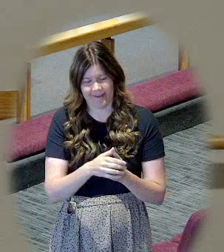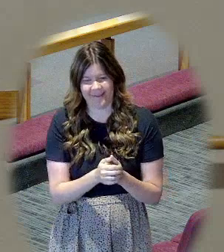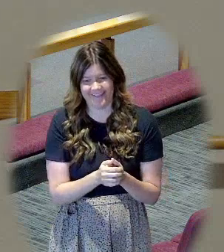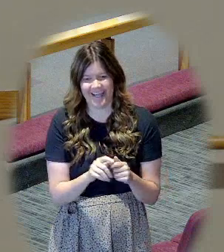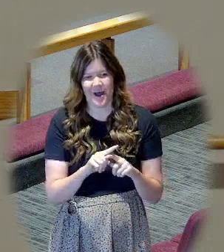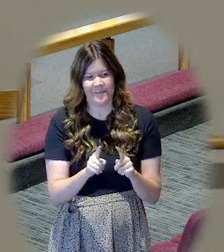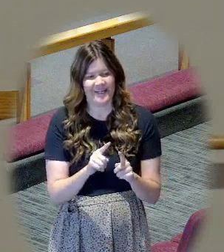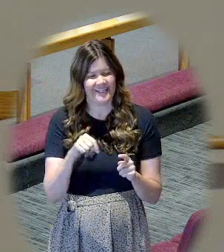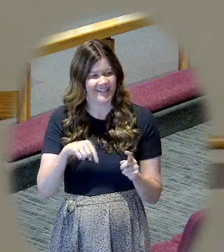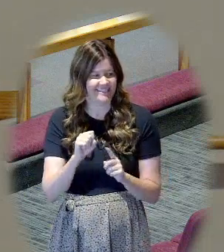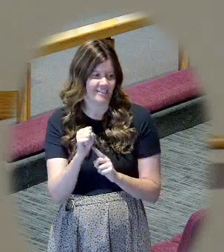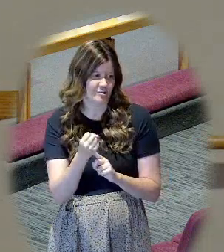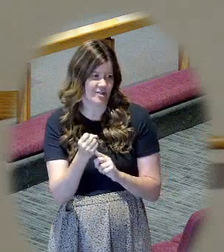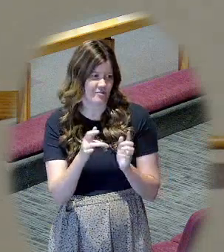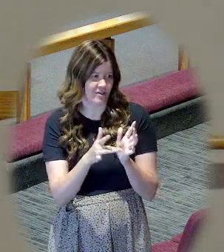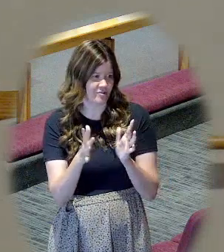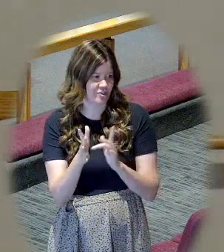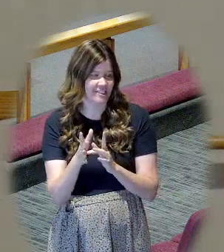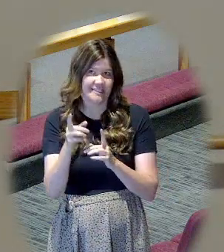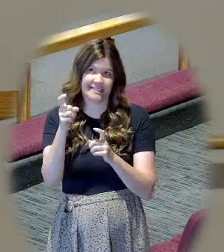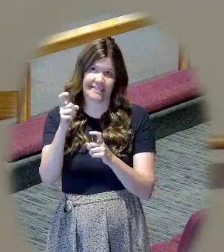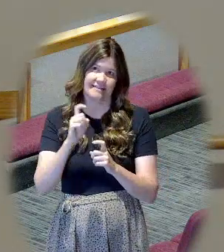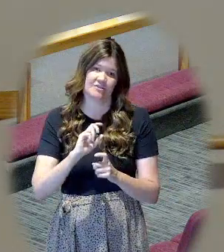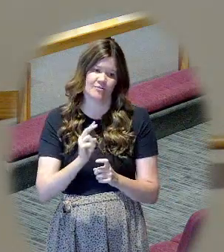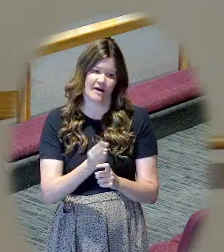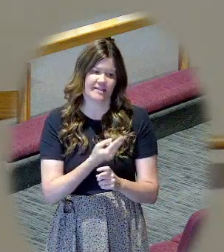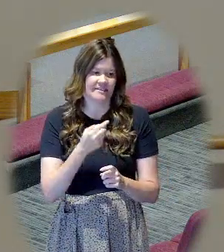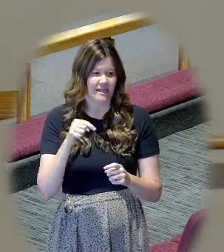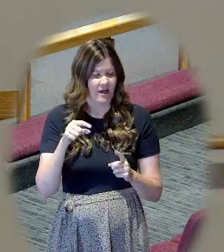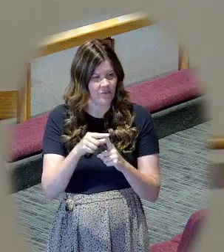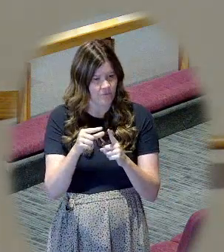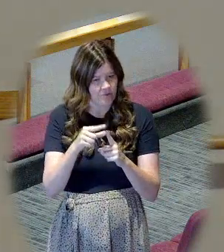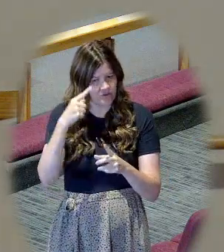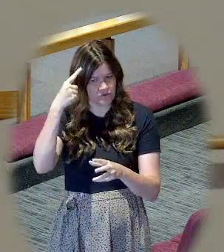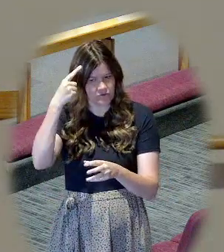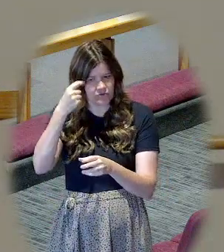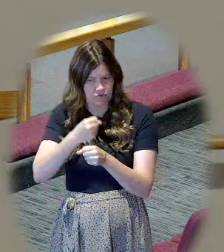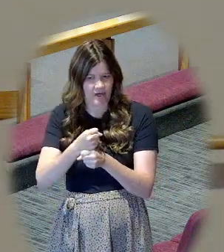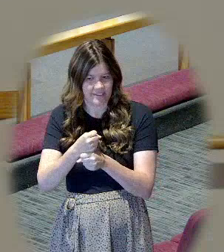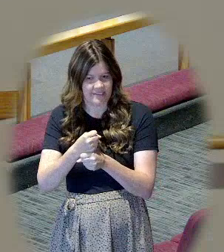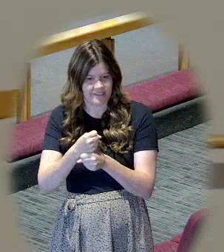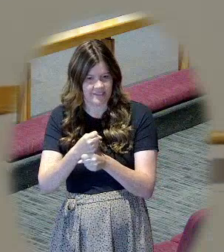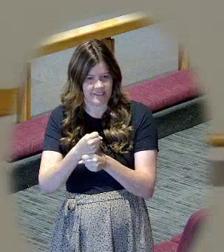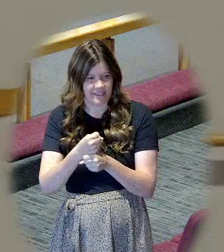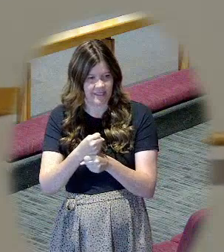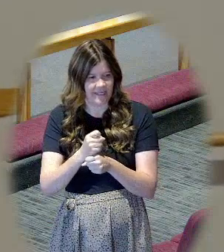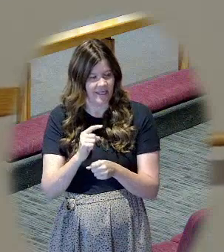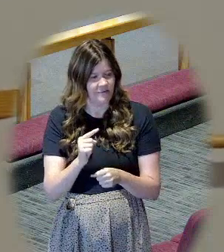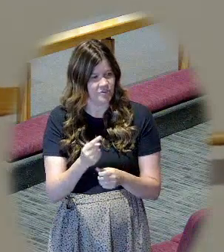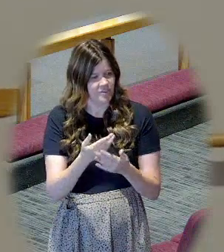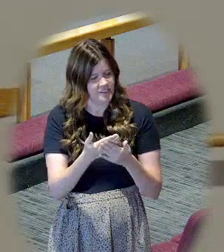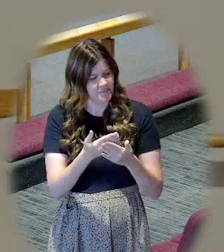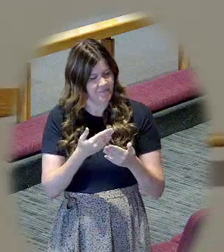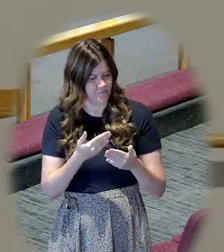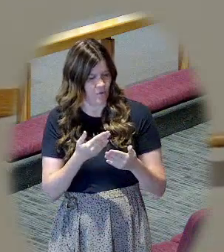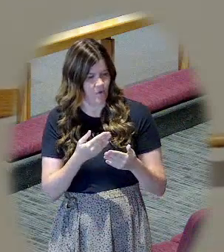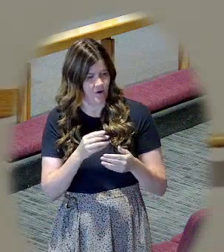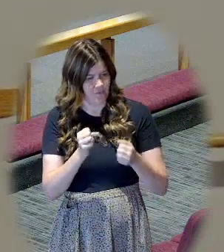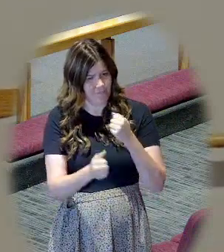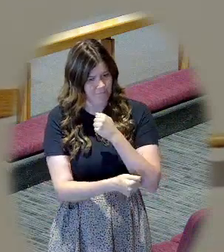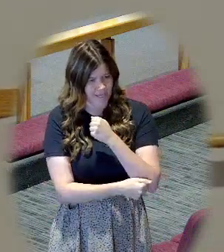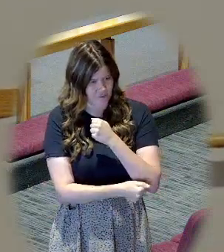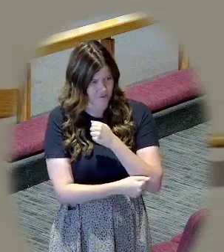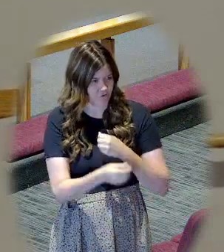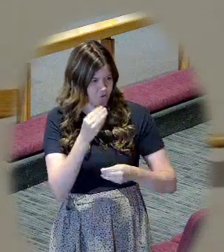But in the situation where Jesus gives us that imperative to trust, it was just before the Passover